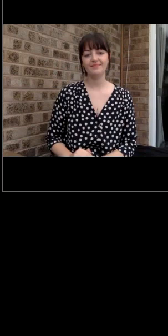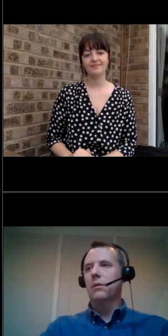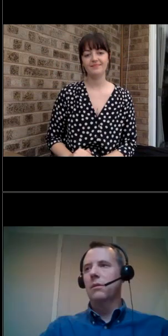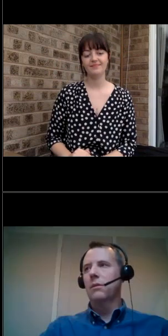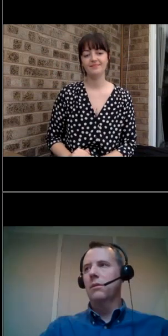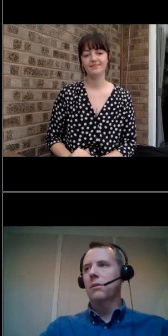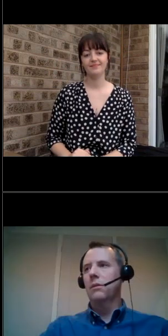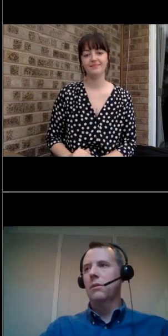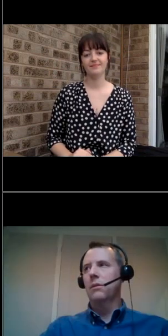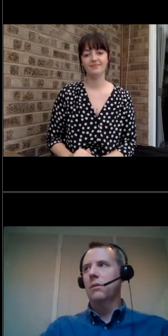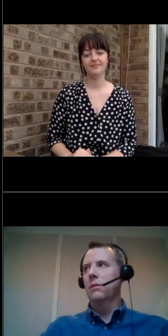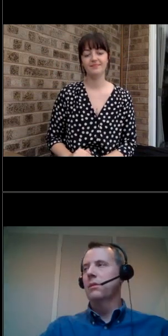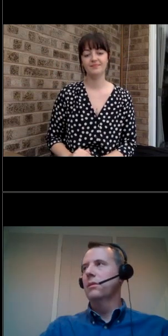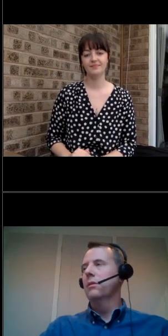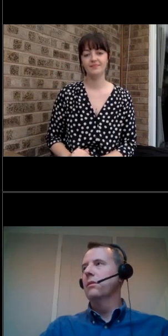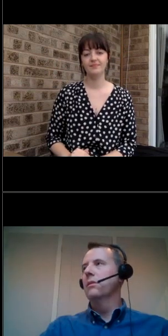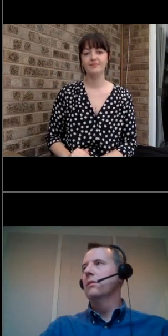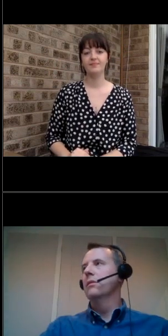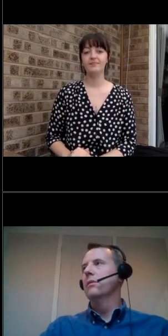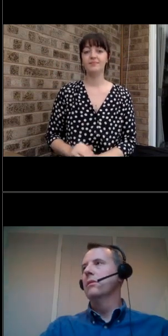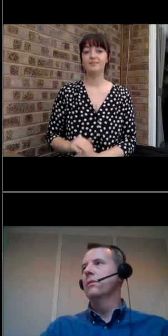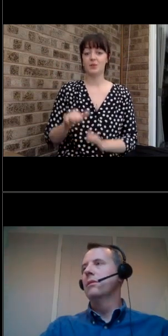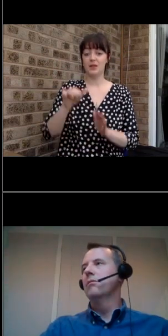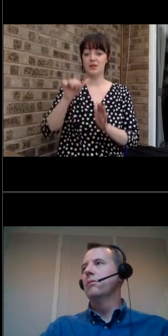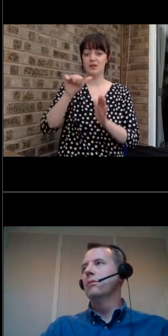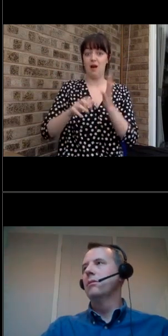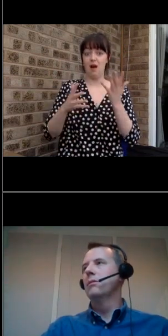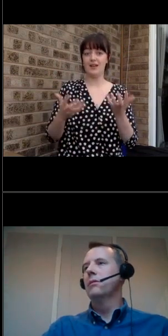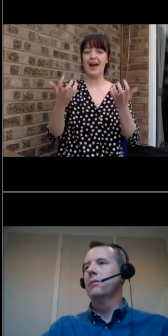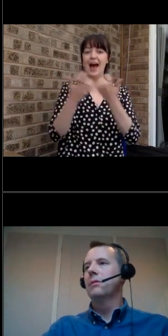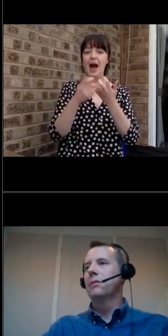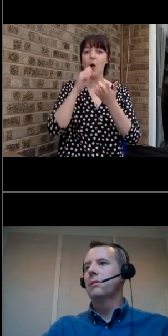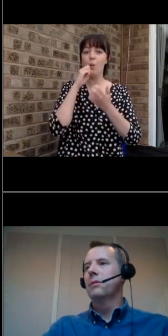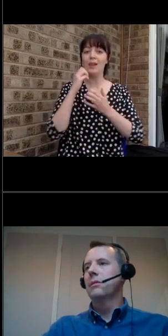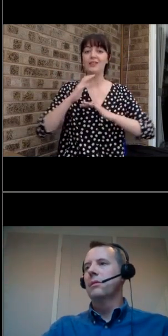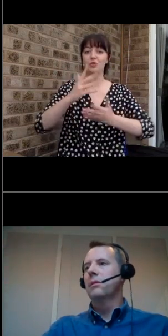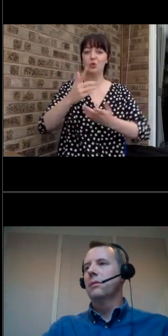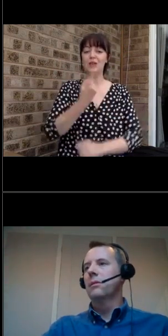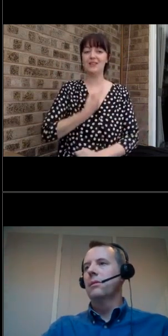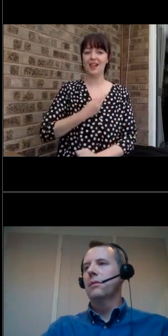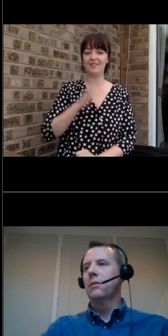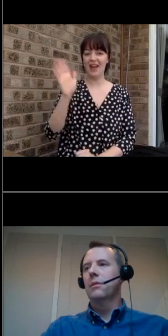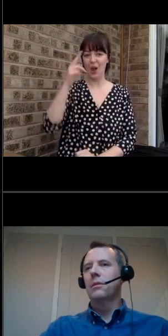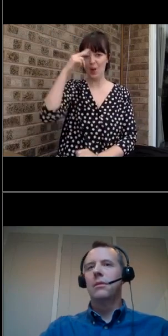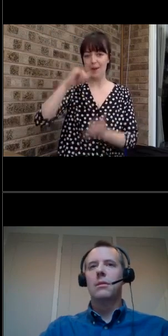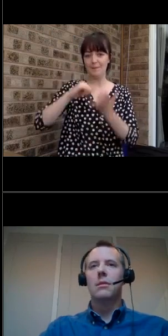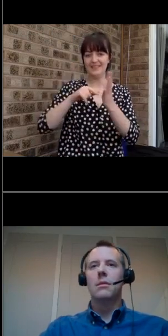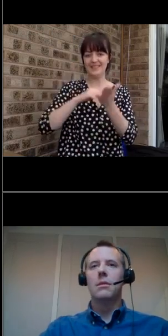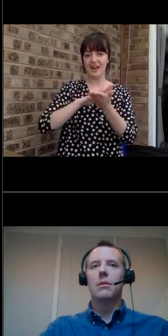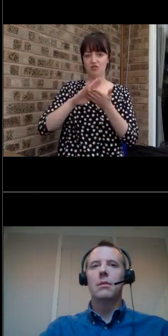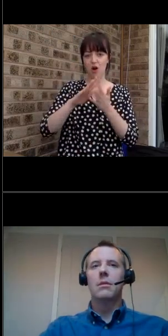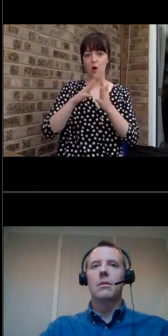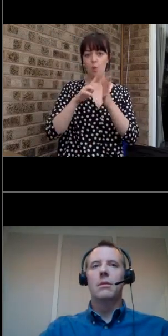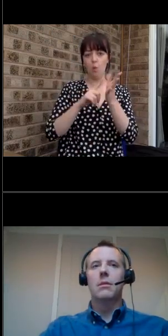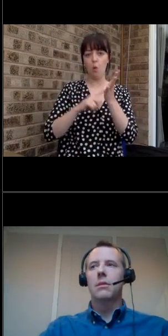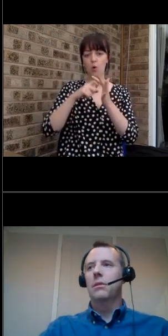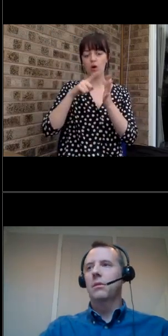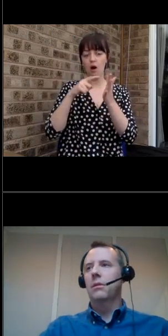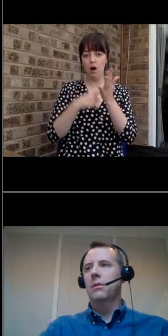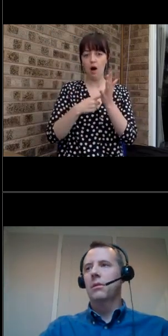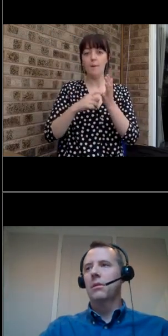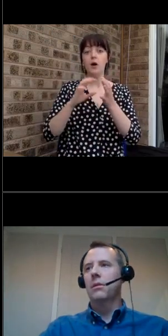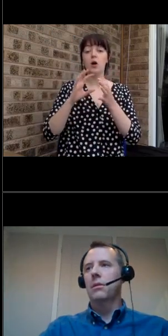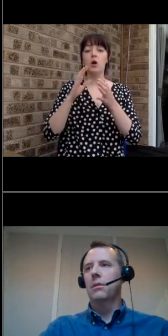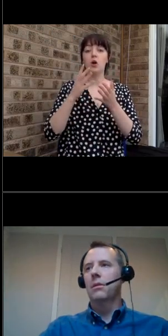So we'll start off today by briefly introducing ourselves. Hello, my name's Sarah Walker, and I'm the Communications and Engagement Lead for